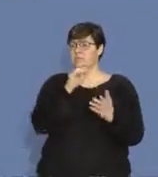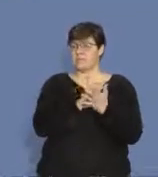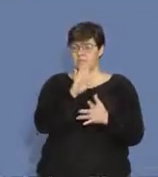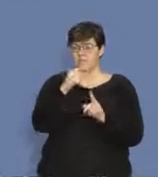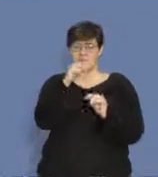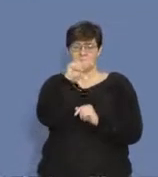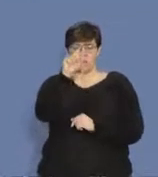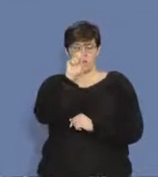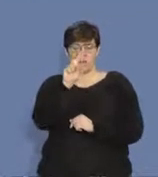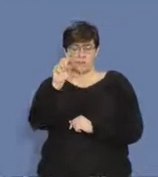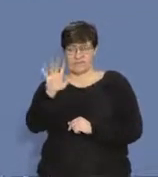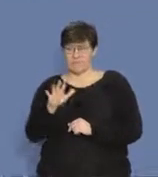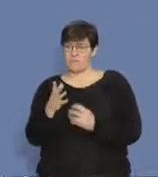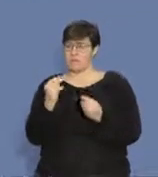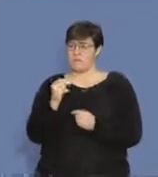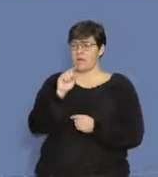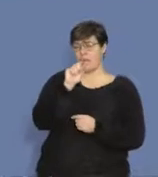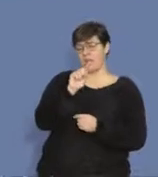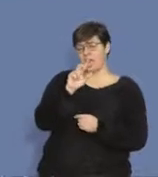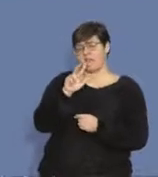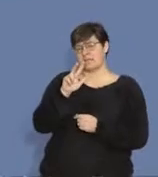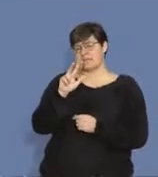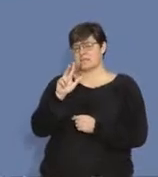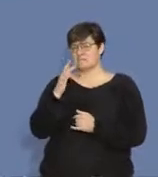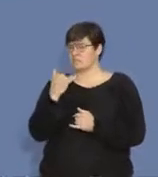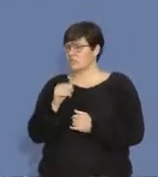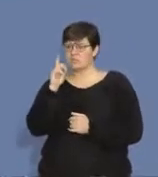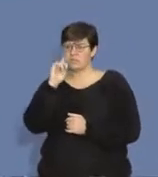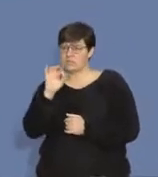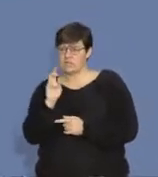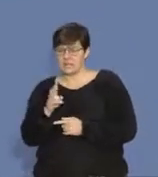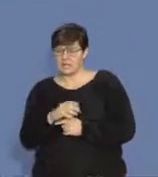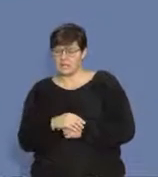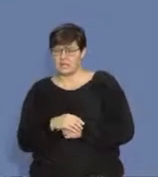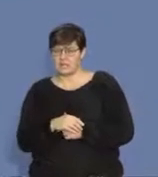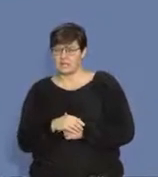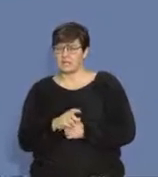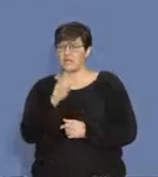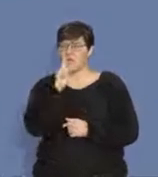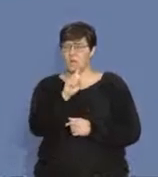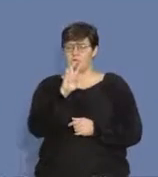187, rounded off. Did I just check the calculation again? Let's do it again.